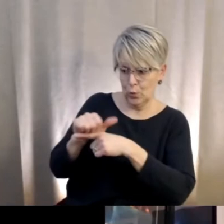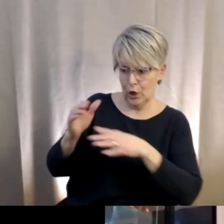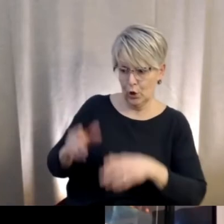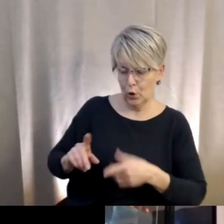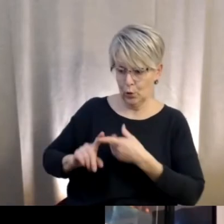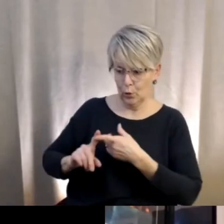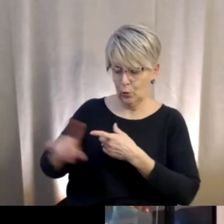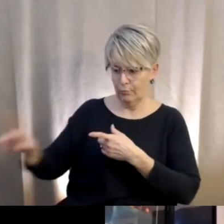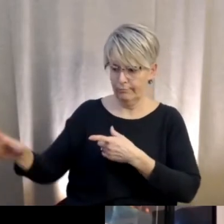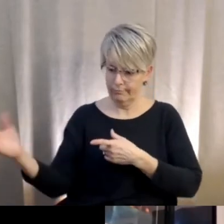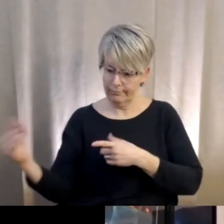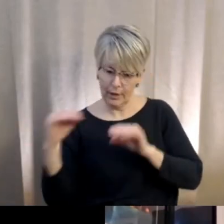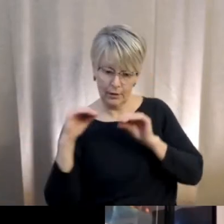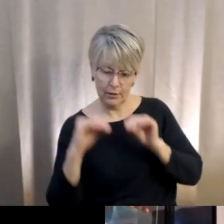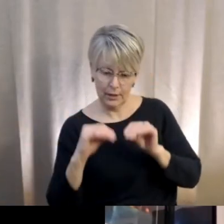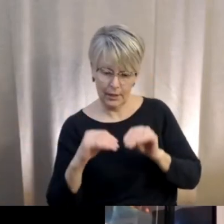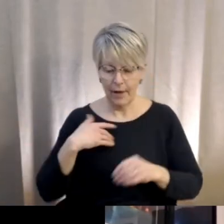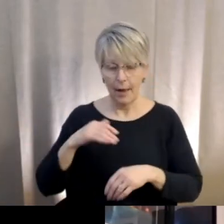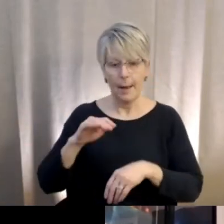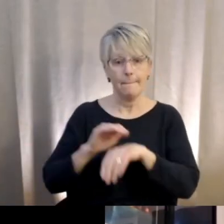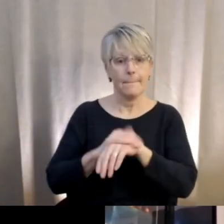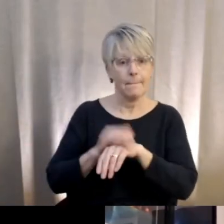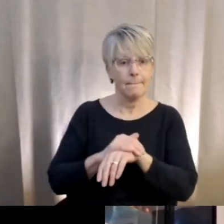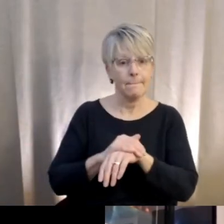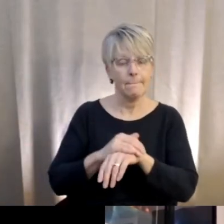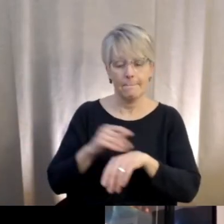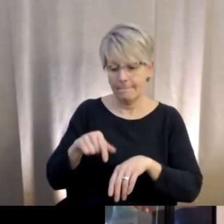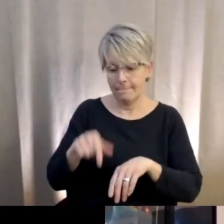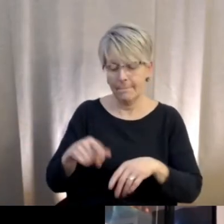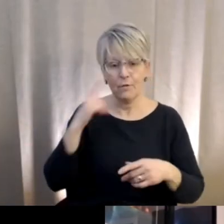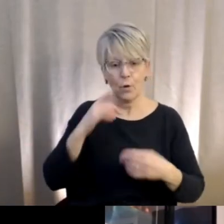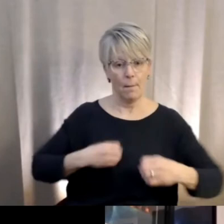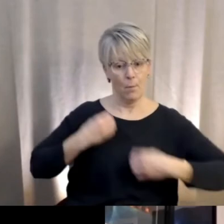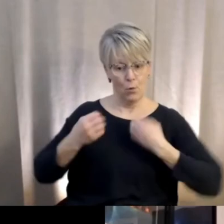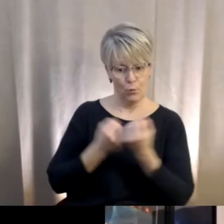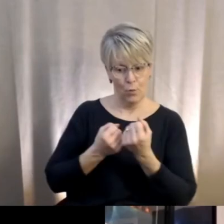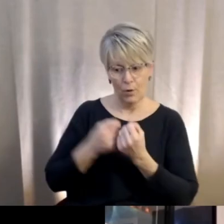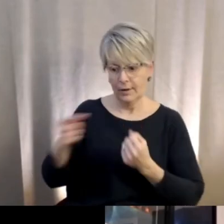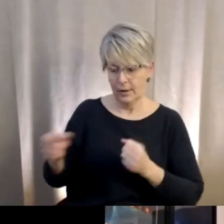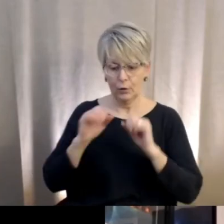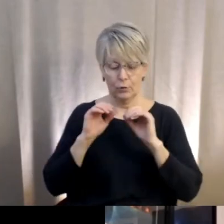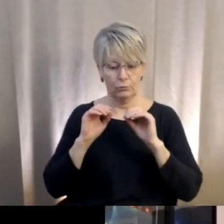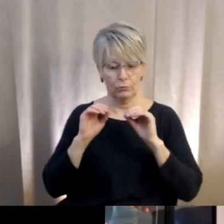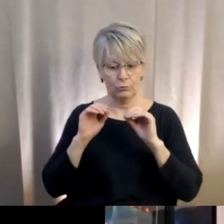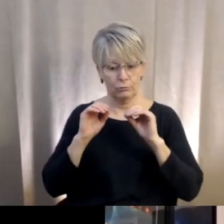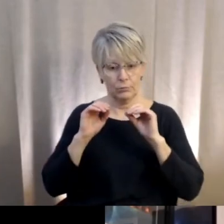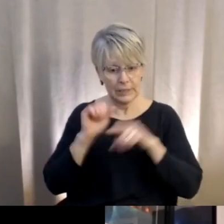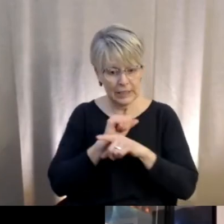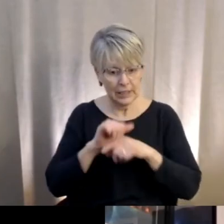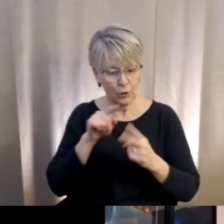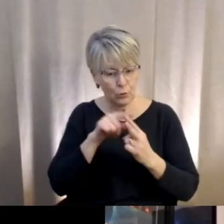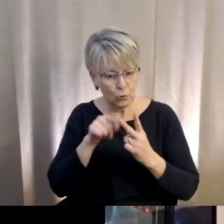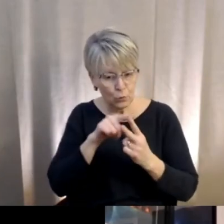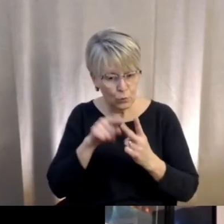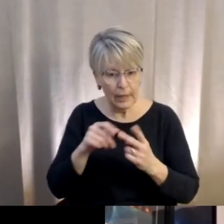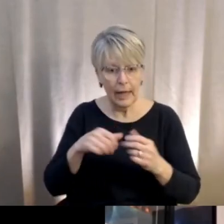train, like if I just have this puppy as an emotional support animal and ask the trainer to only train these two areas, is that possible? Or should